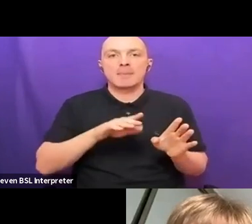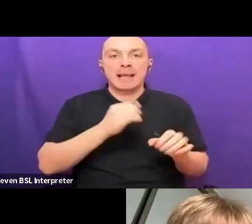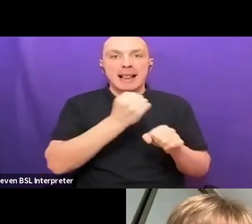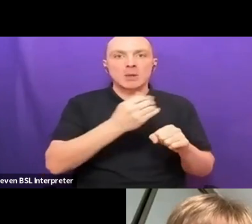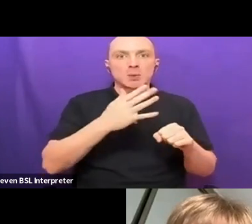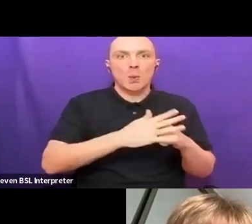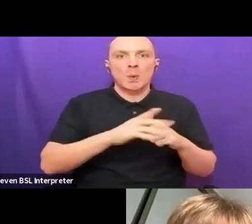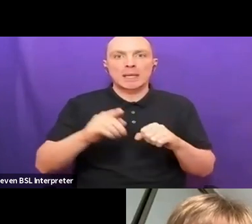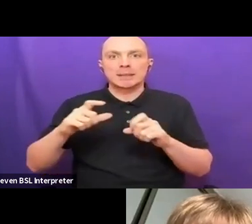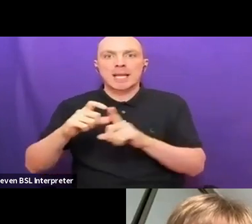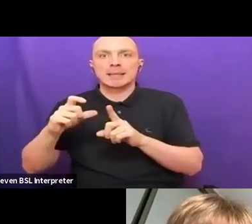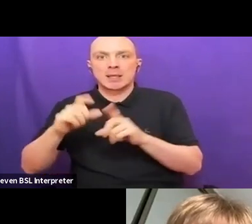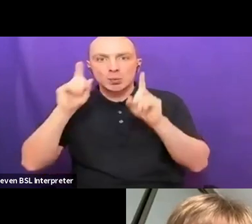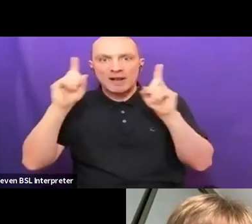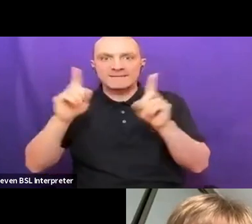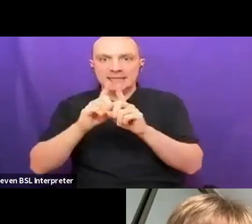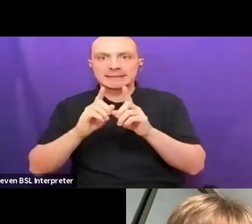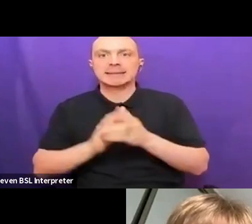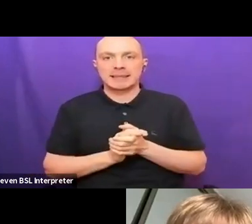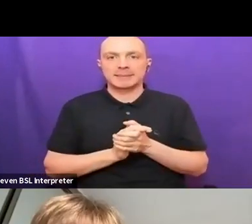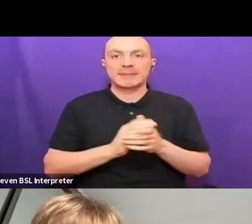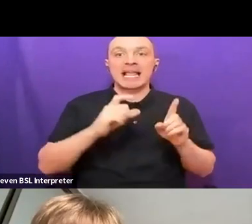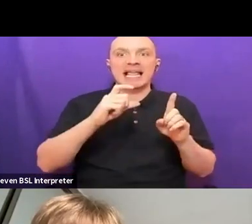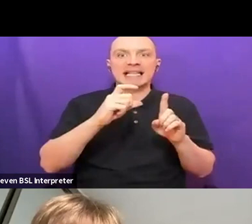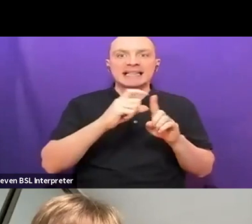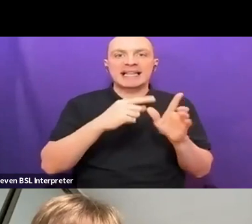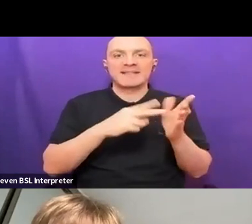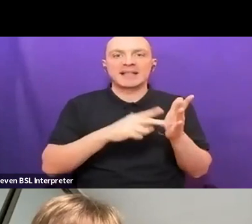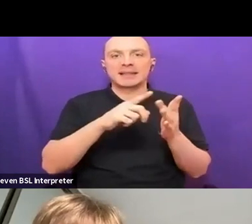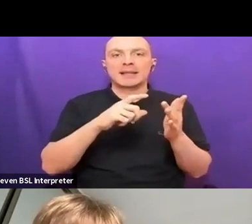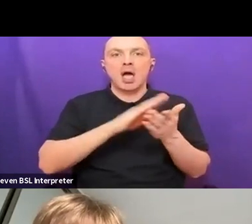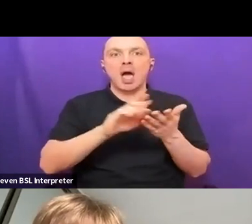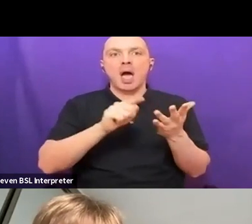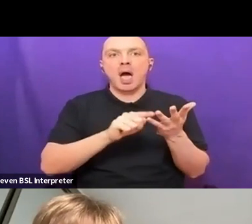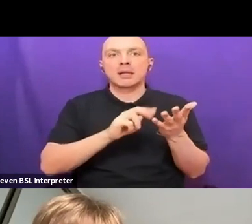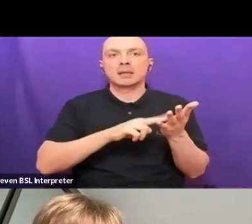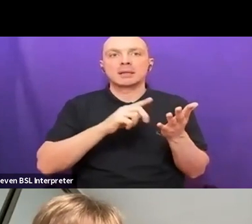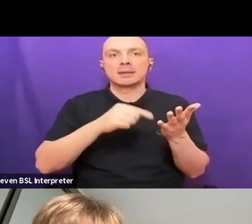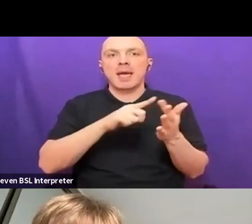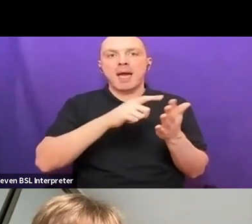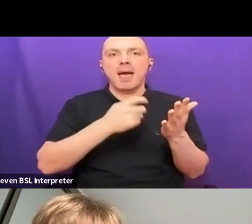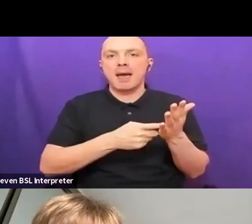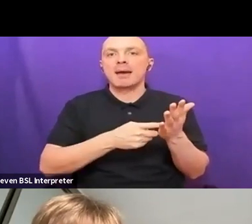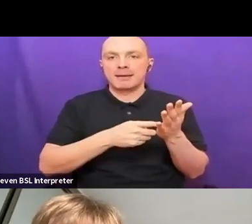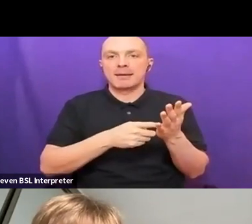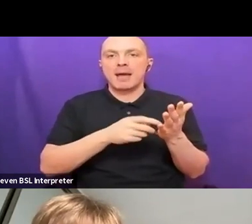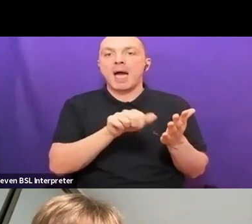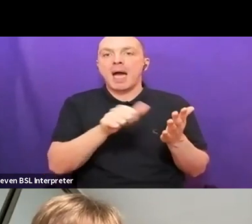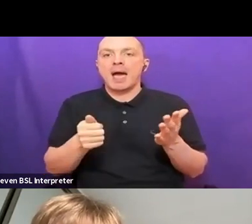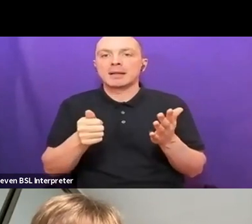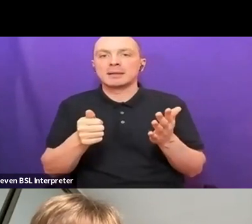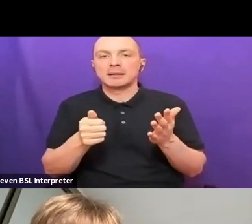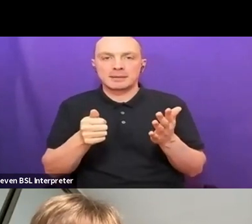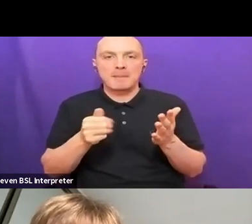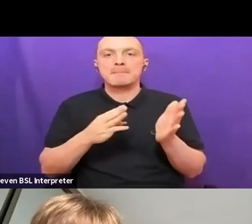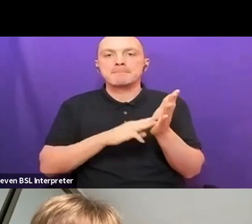who's representing the Mobility and Access Committee for Scotland. And our very own Morven Brooks, who's the Chief Executive Officer of Disability Equality